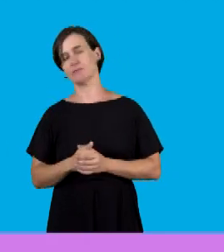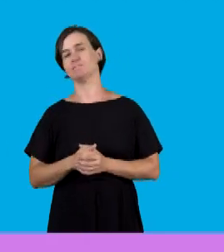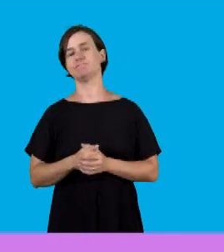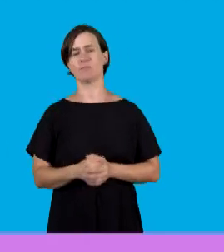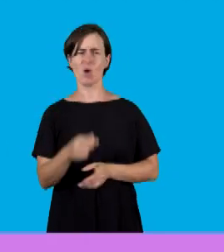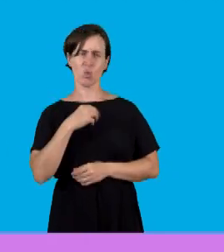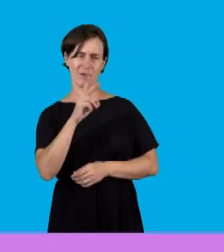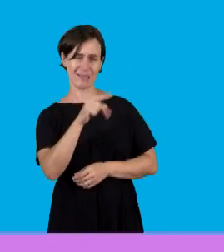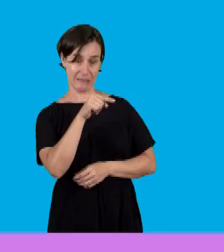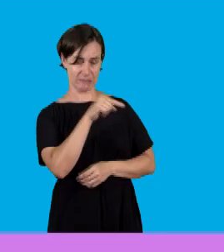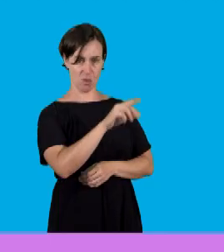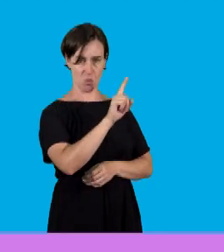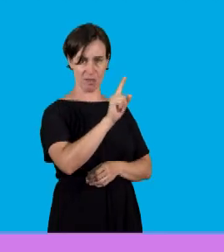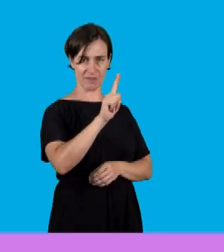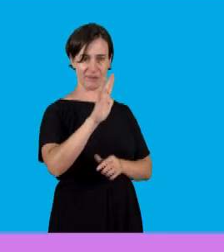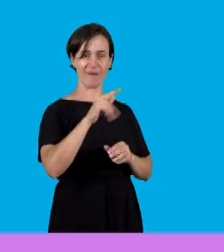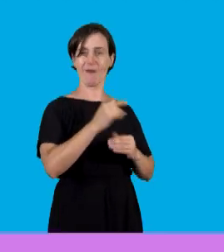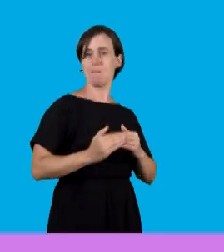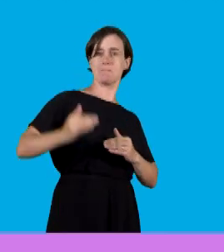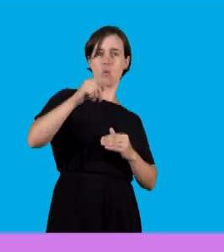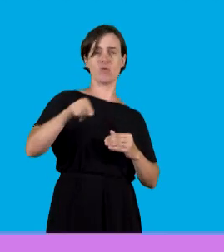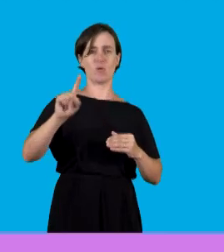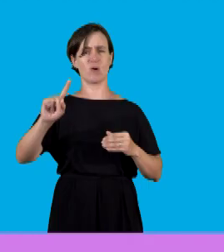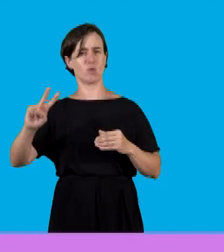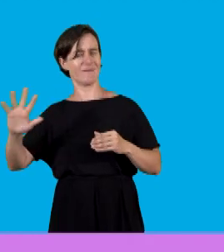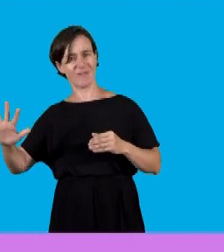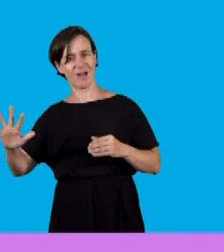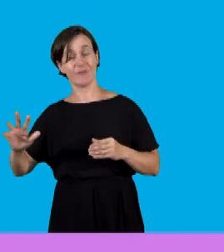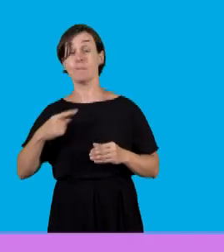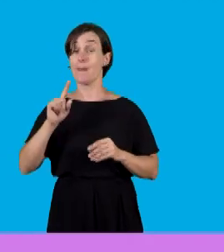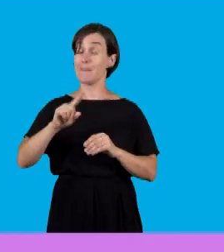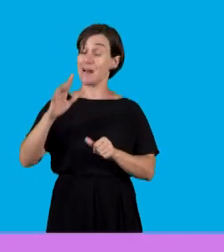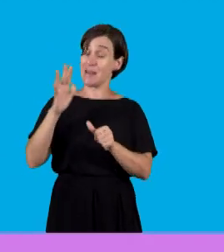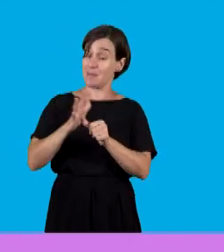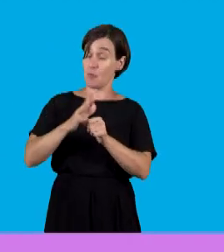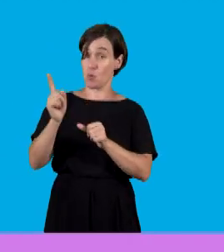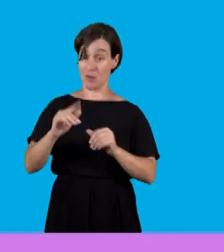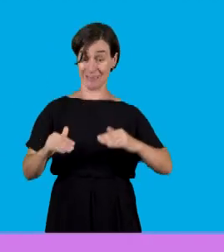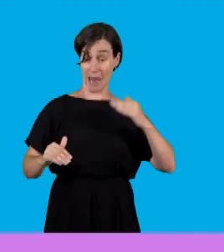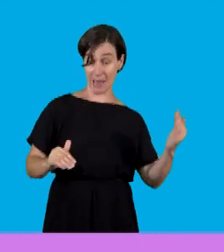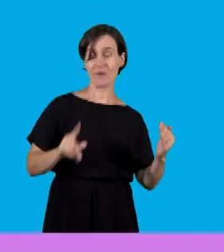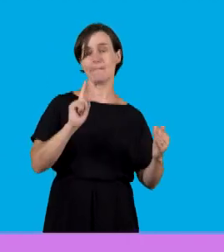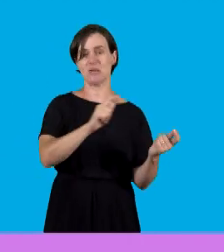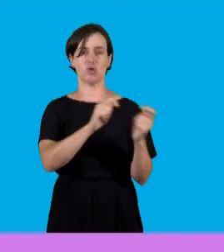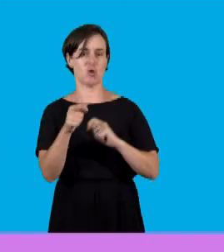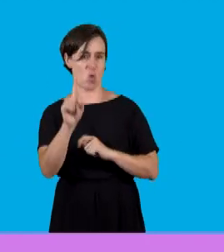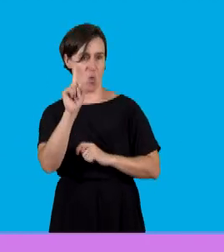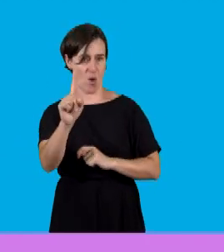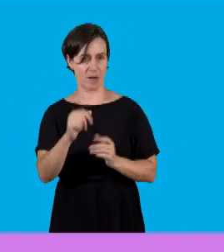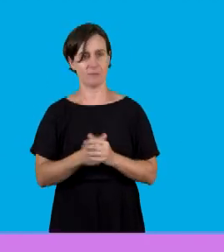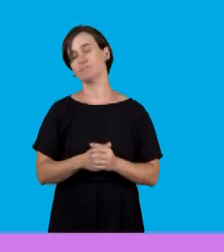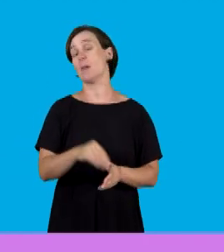175, we can already see that it's bigger than 125, but the intention is to leave our left-hand side being 1. So we divide both sides